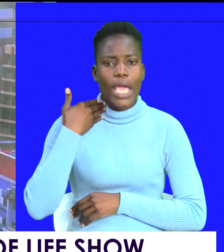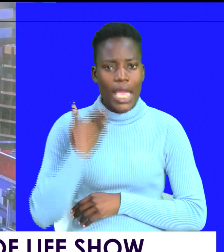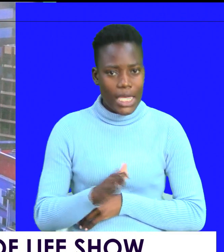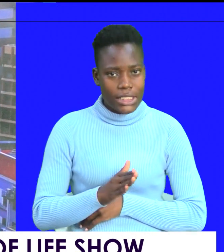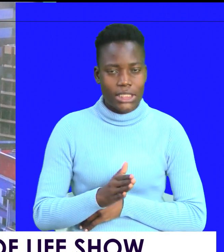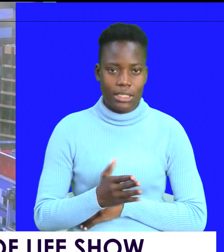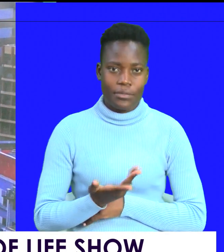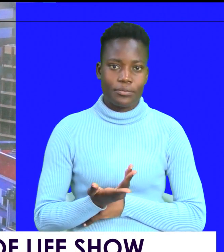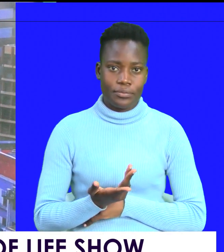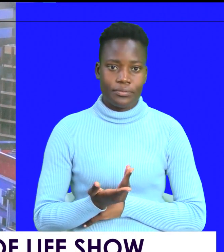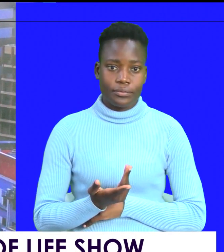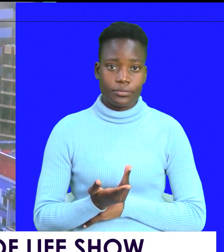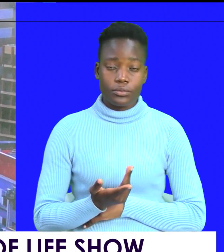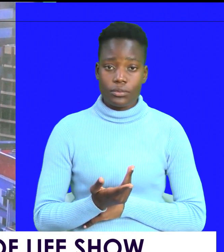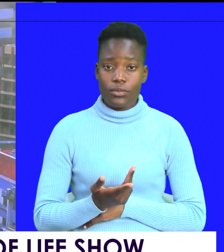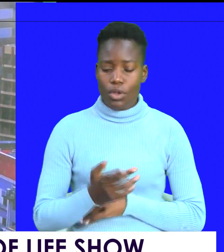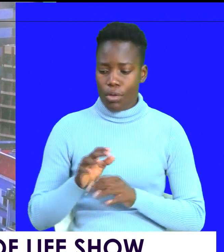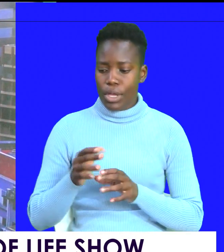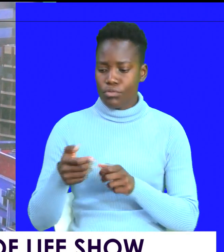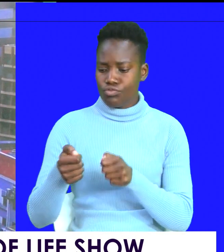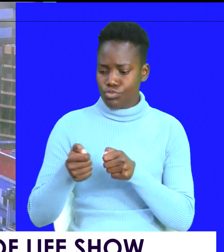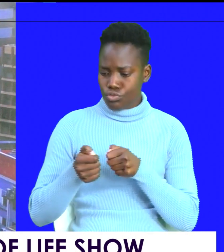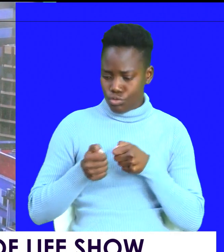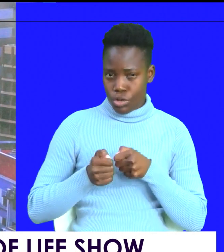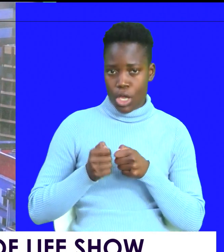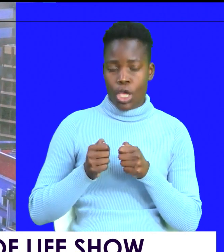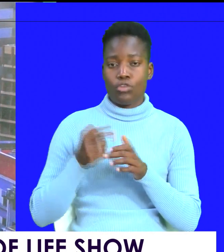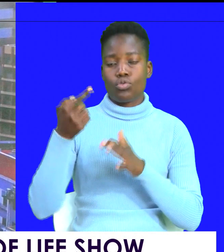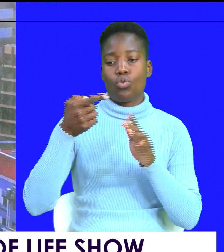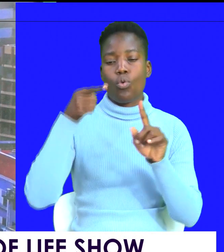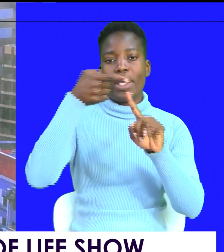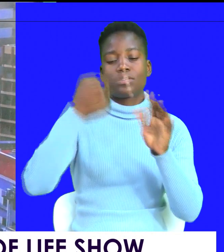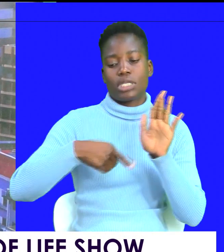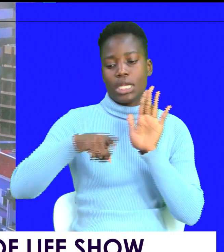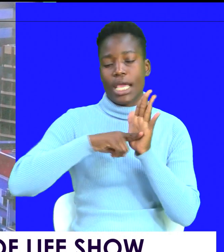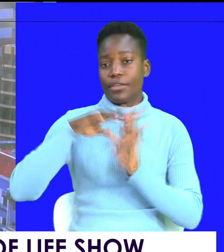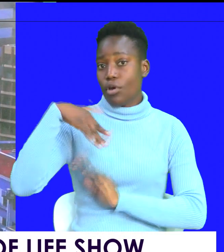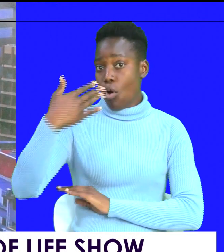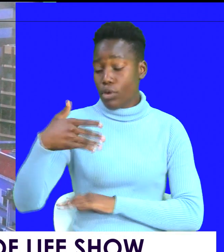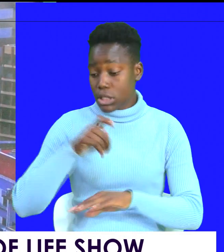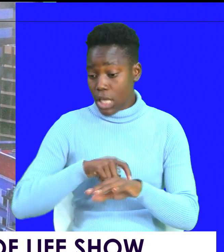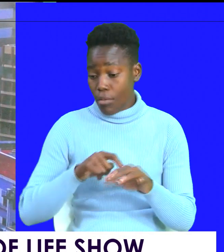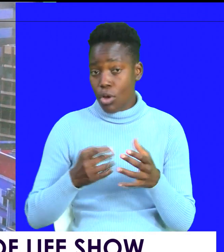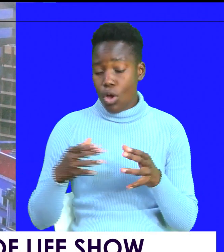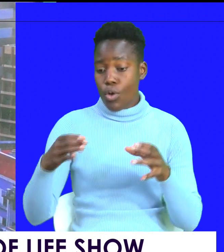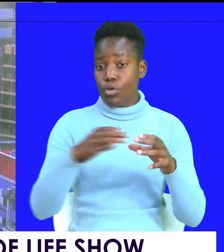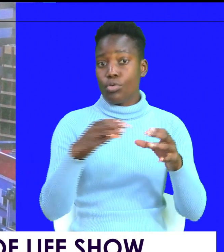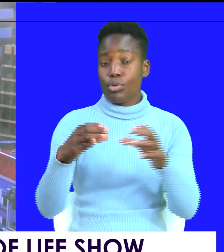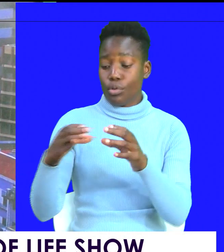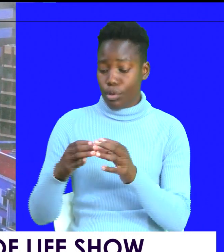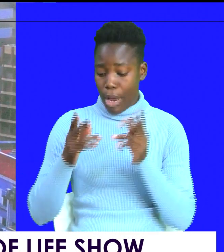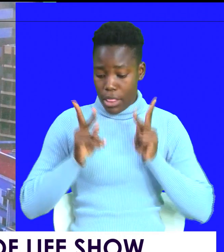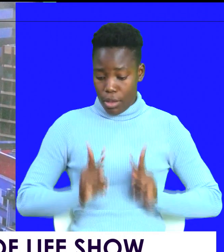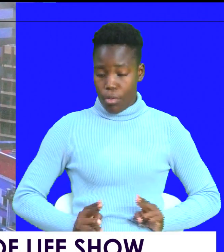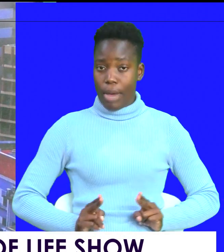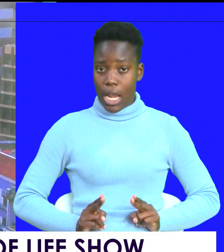after hate. We are being pulled towards negativity always. Whenever we group as human beings, we